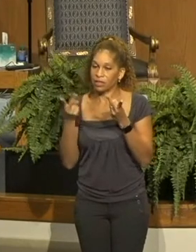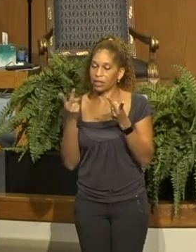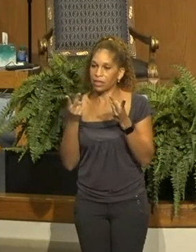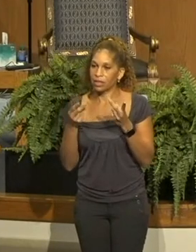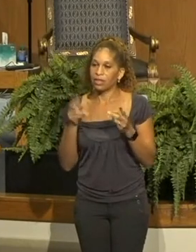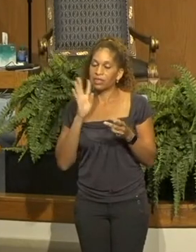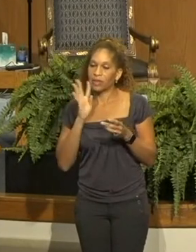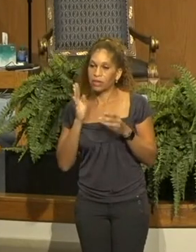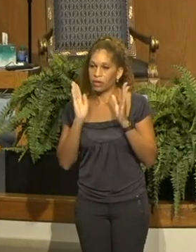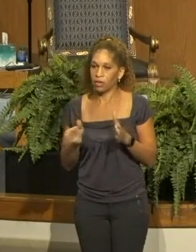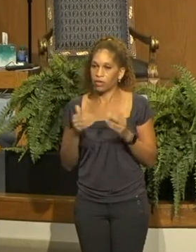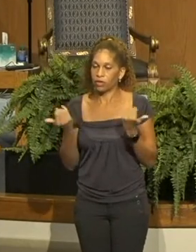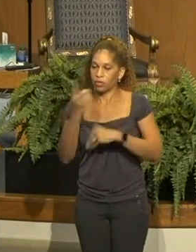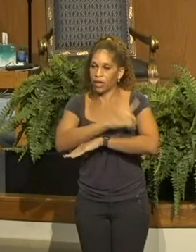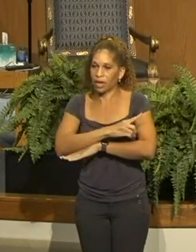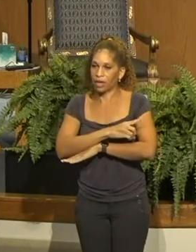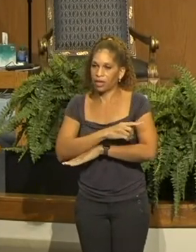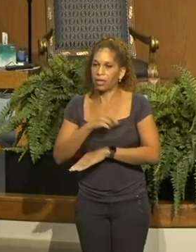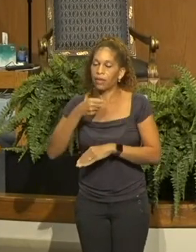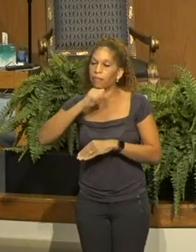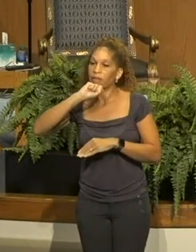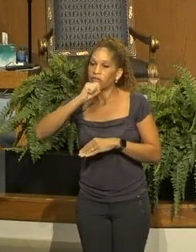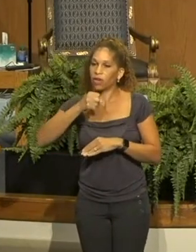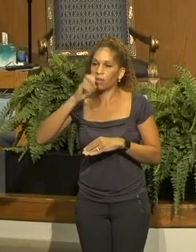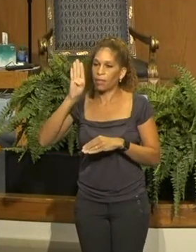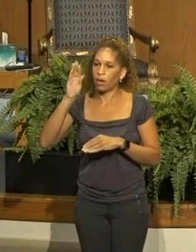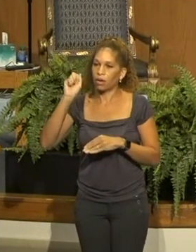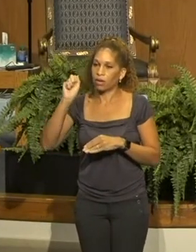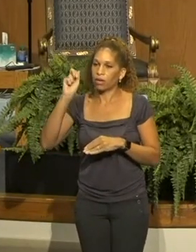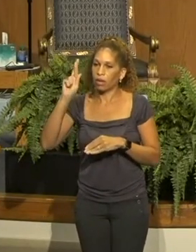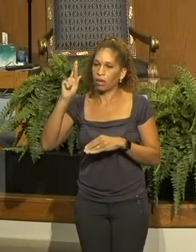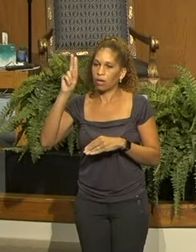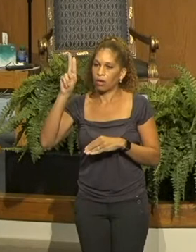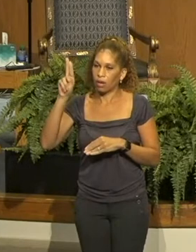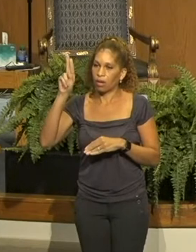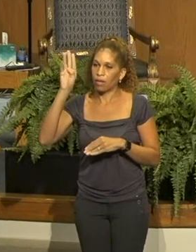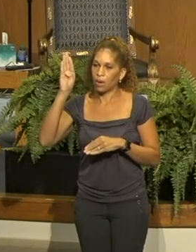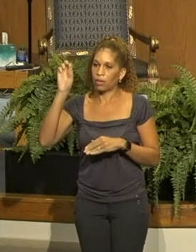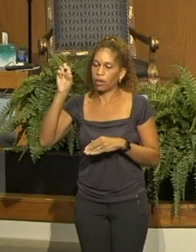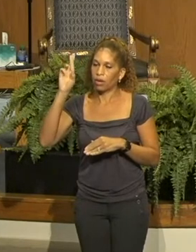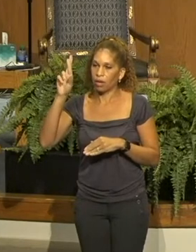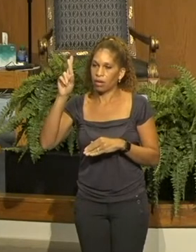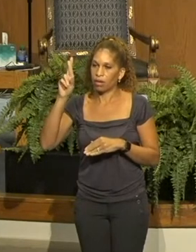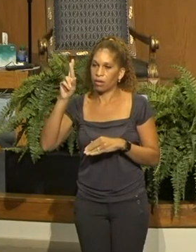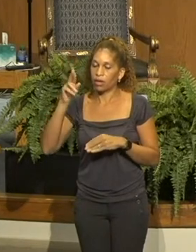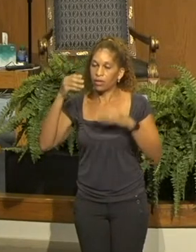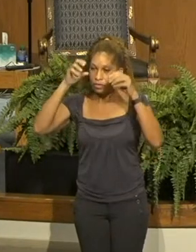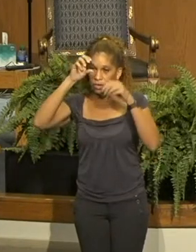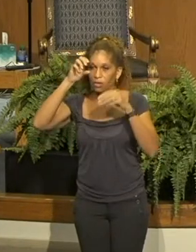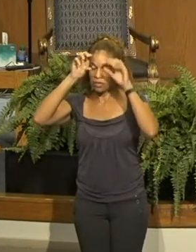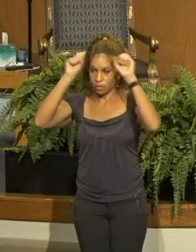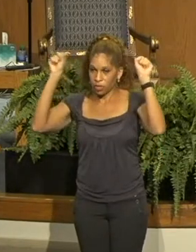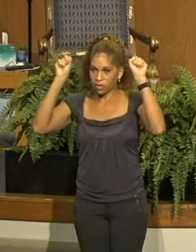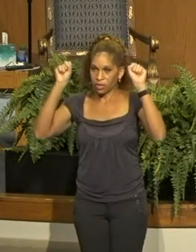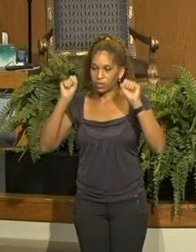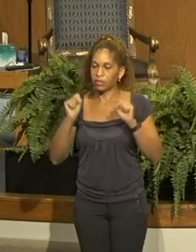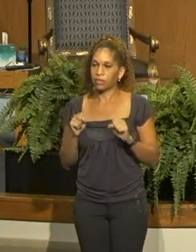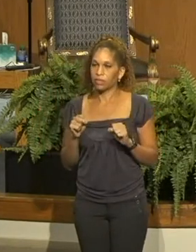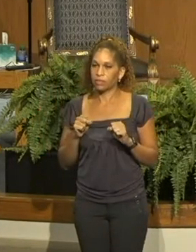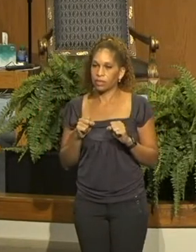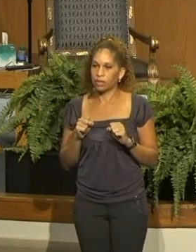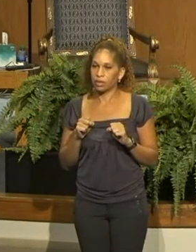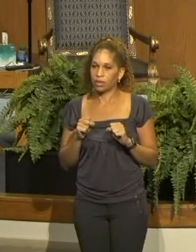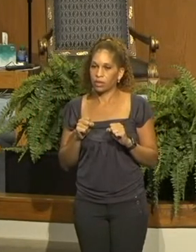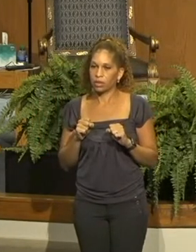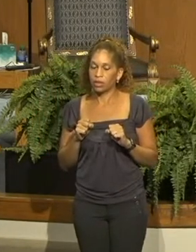Bishop William J. Barber II is the president and senior lecturer of Repairers of the Breach.